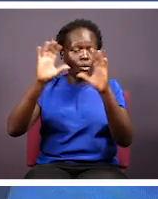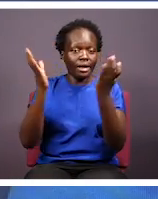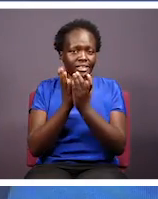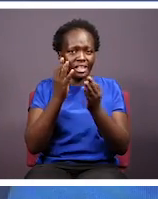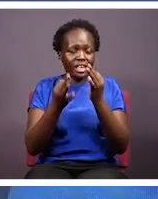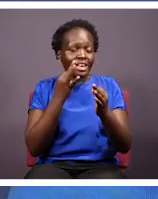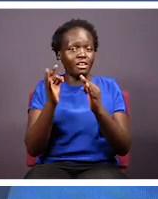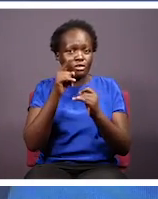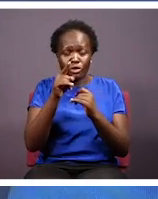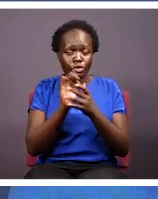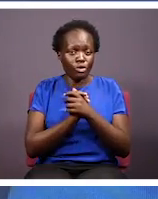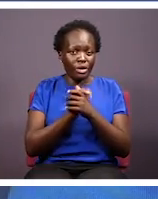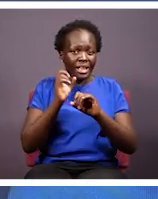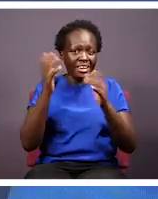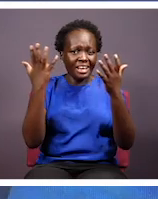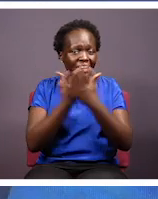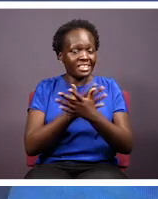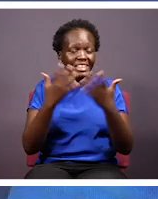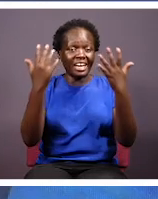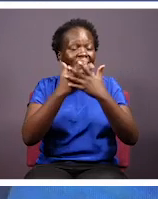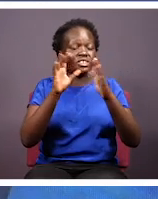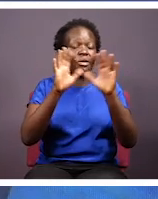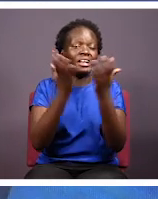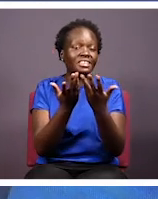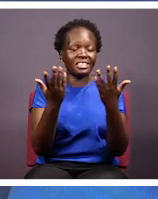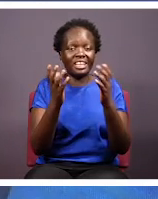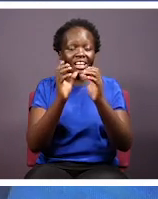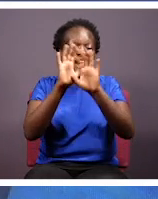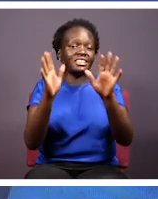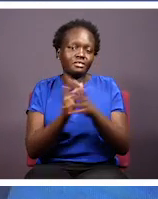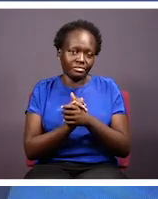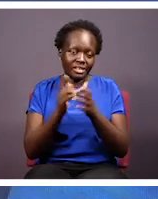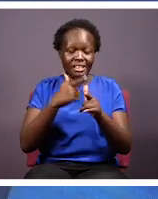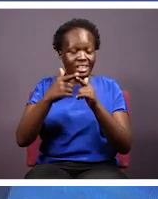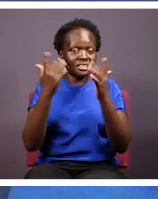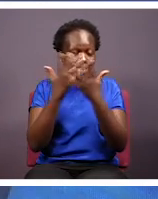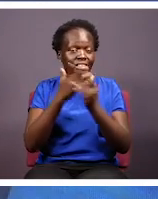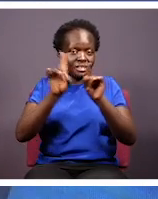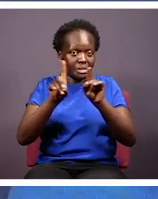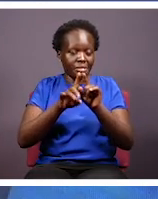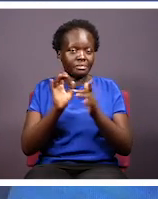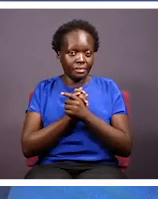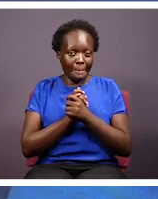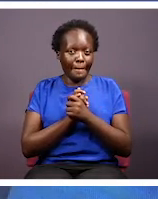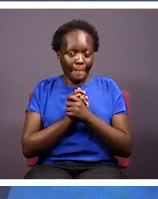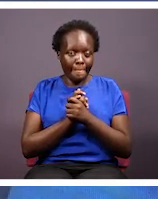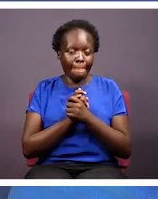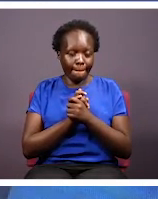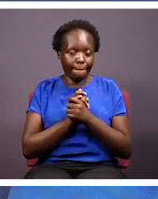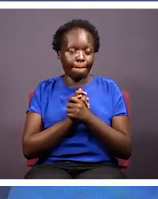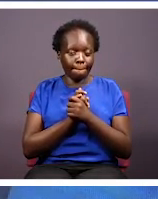dimly is a worse light and dense its darkness and of